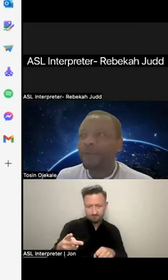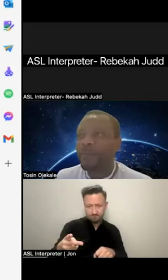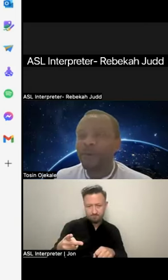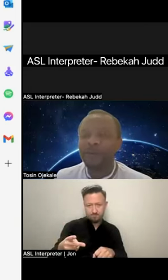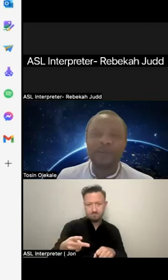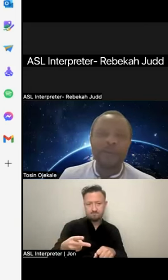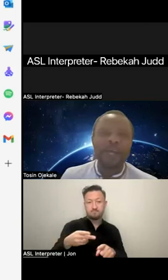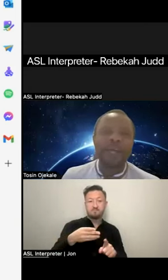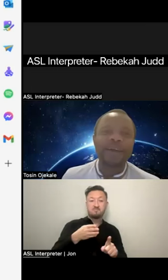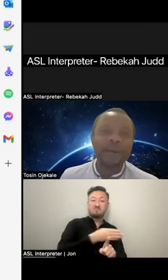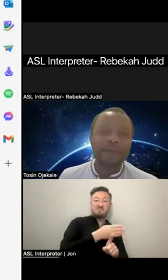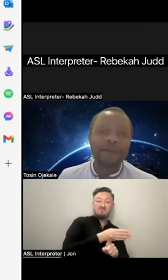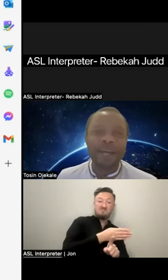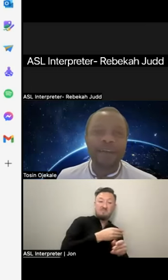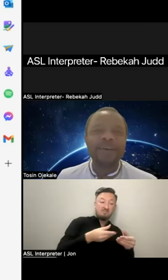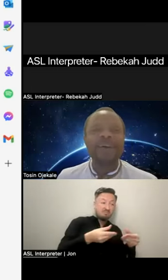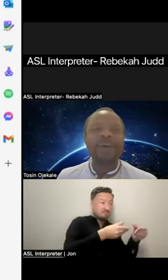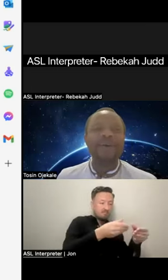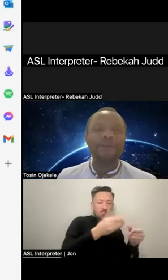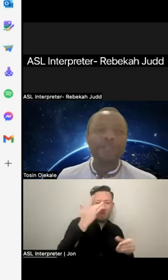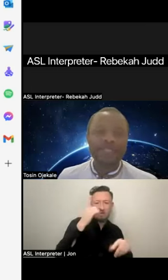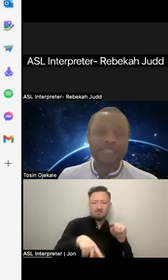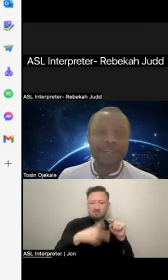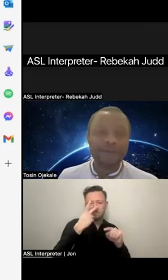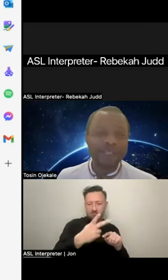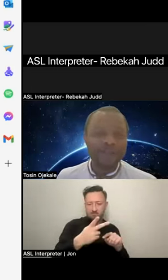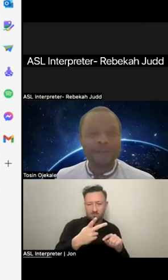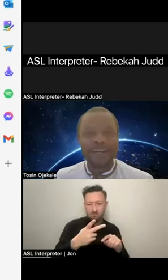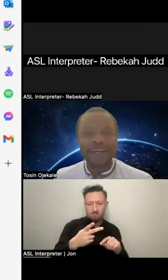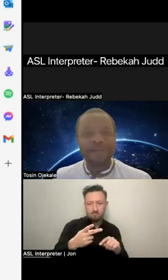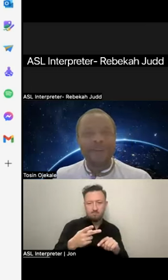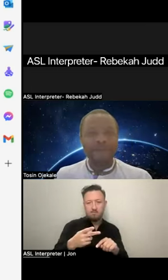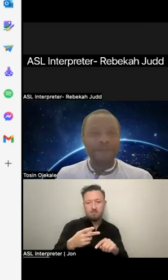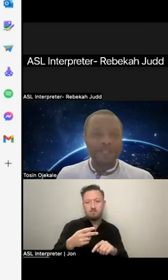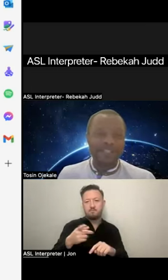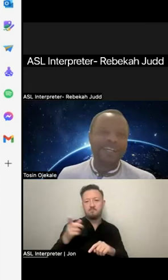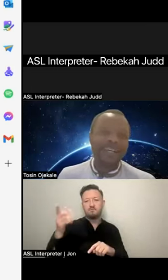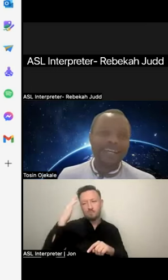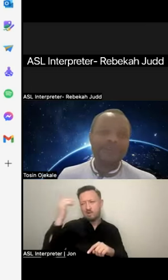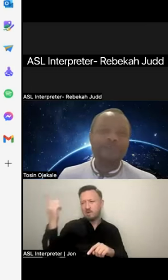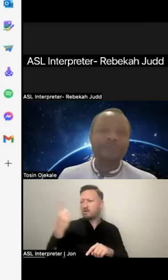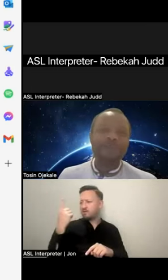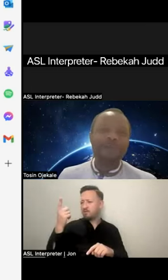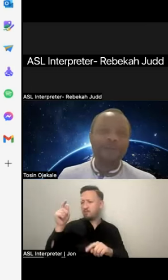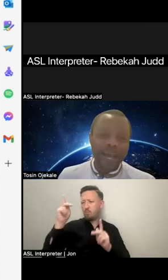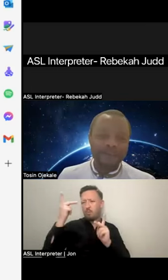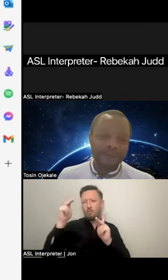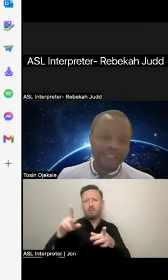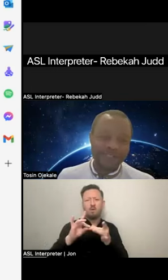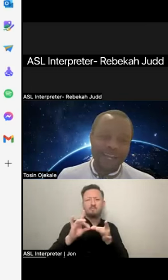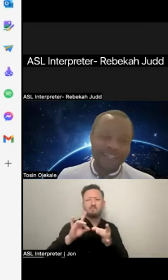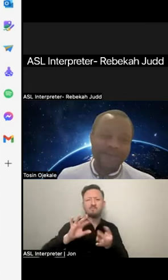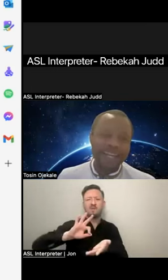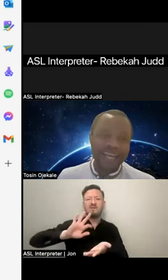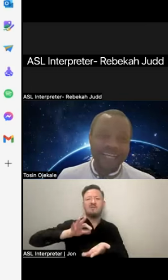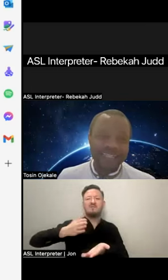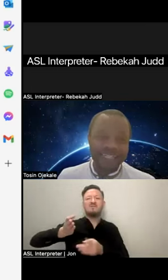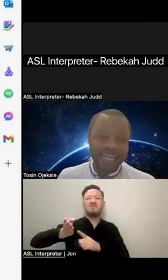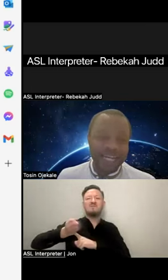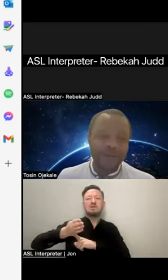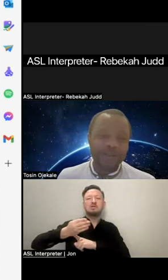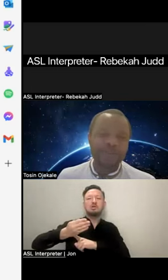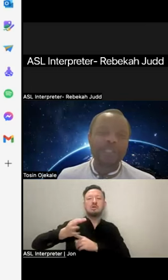mentioned from the one from oil fire or frying fish. So from the frying fish, you are